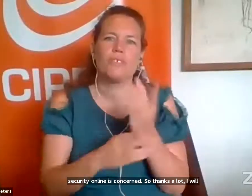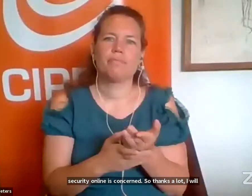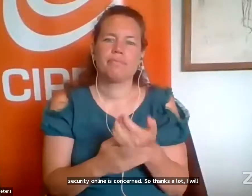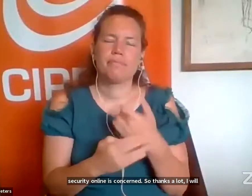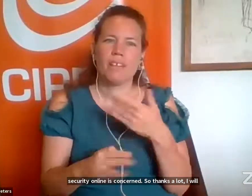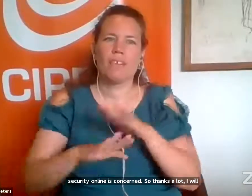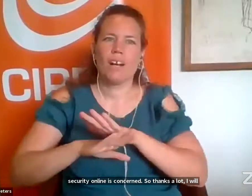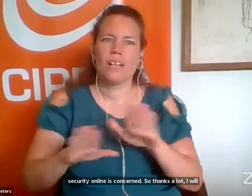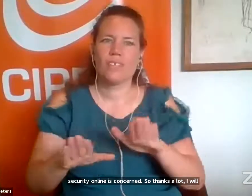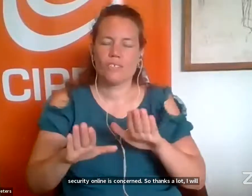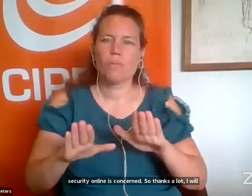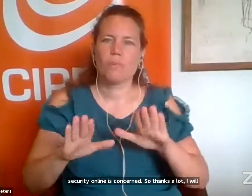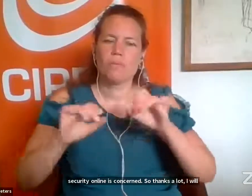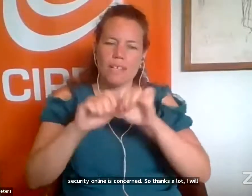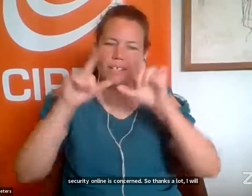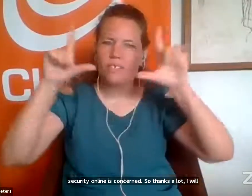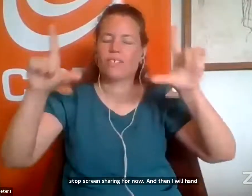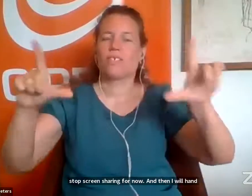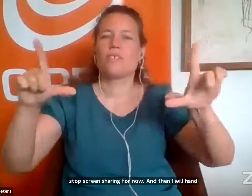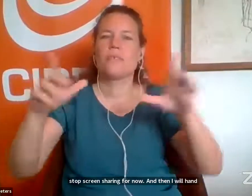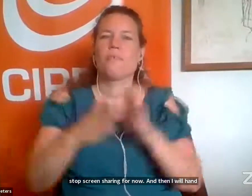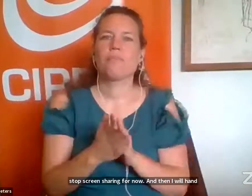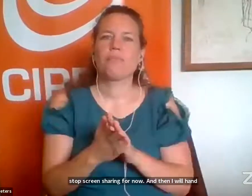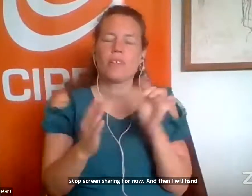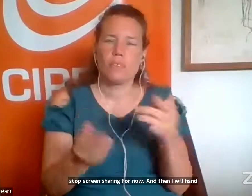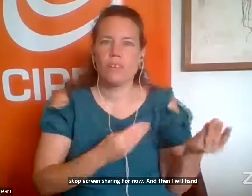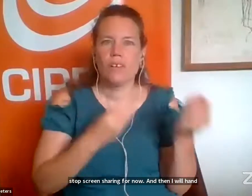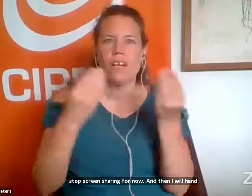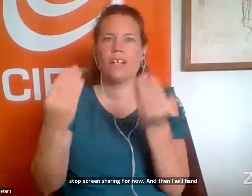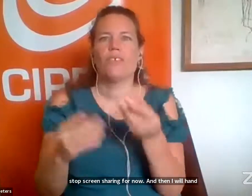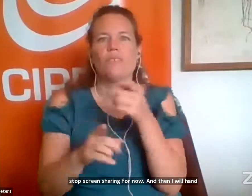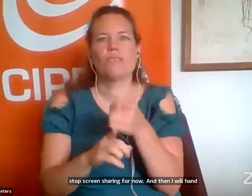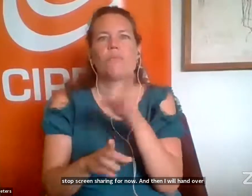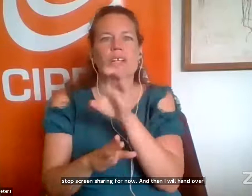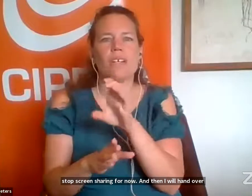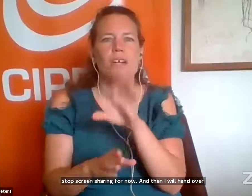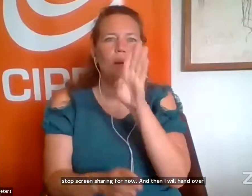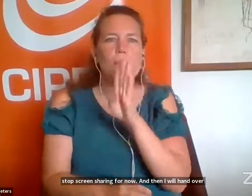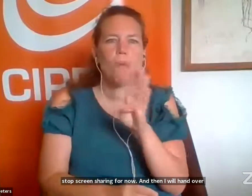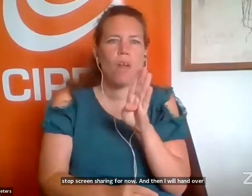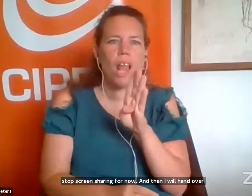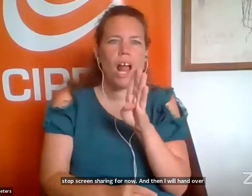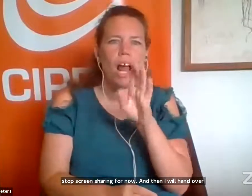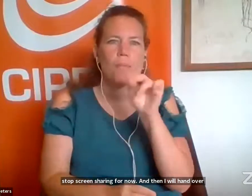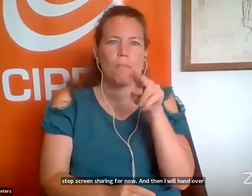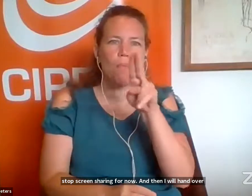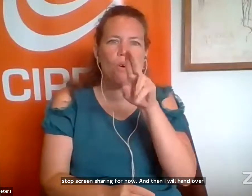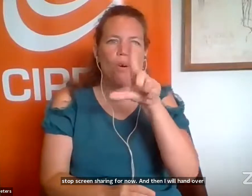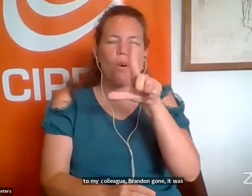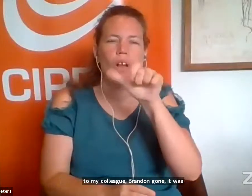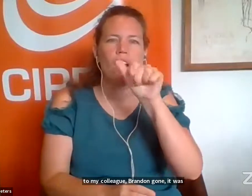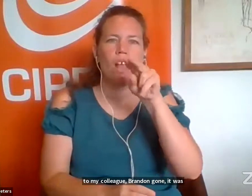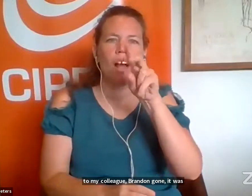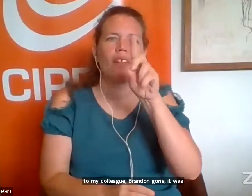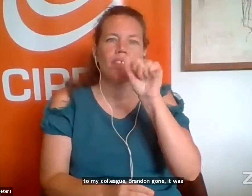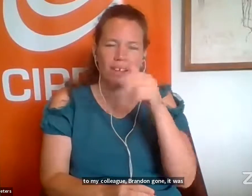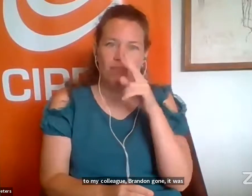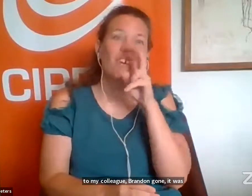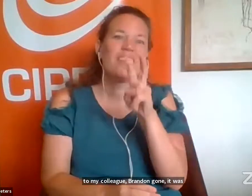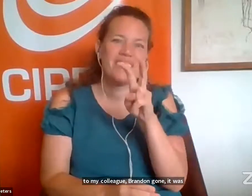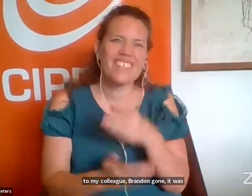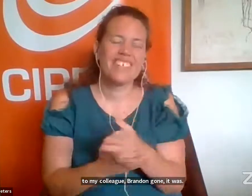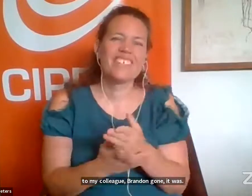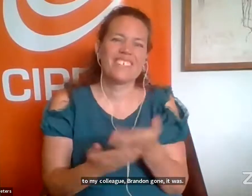for now, and then I will hand over to my colleague, Bulanda Ngawani, who I see is ready and sharp as